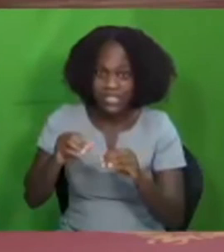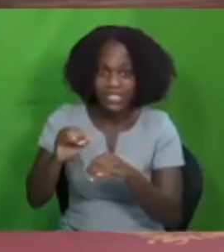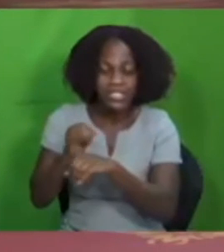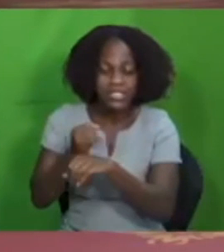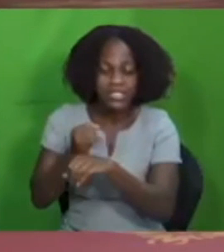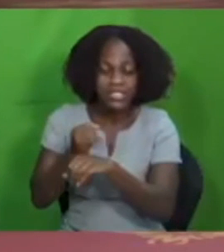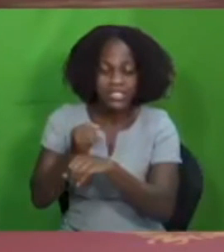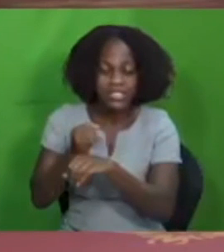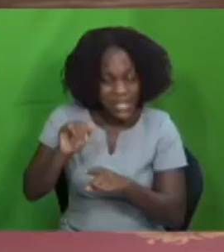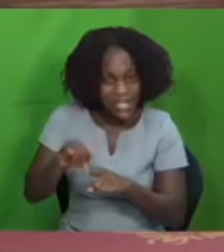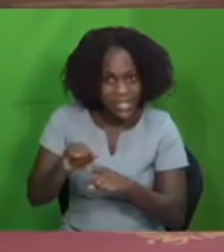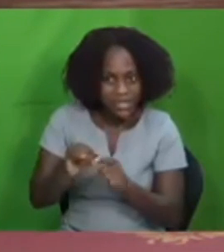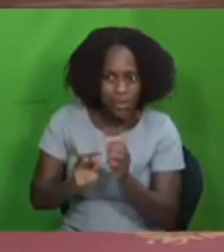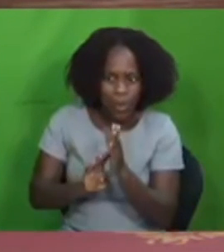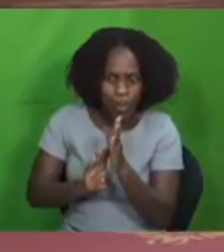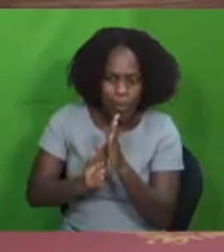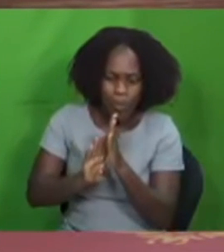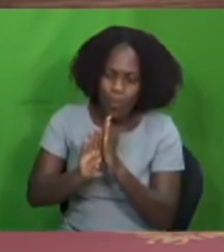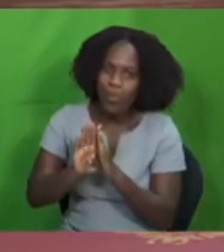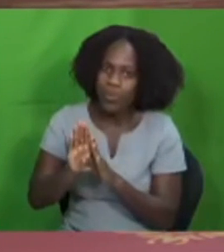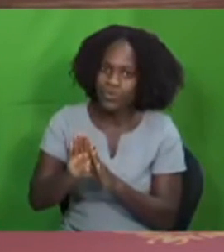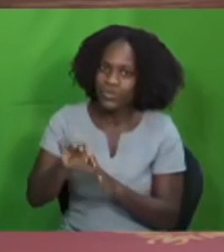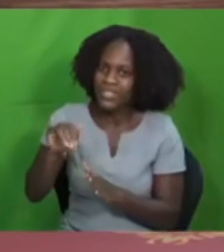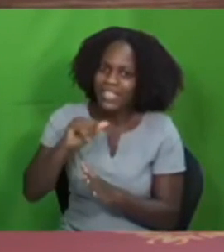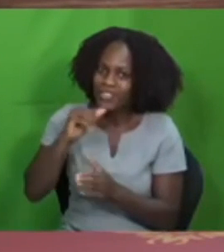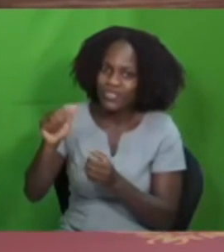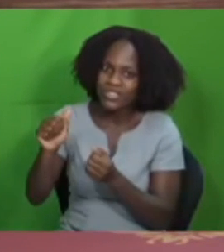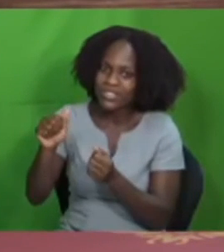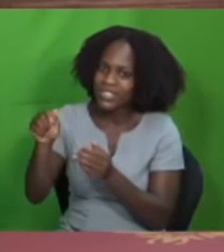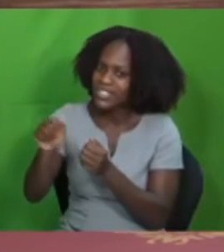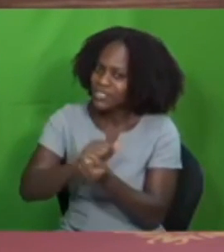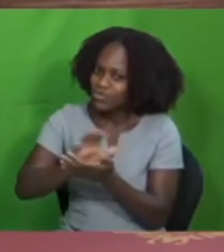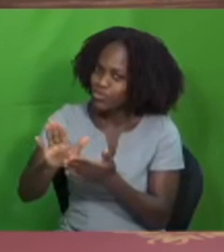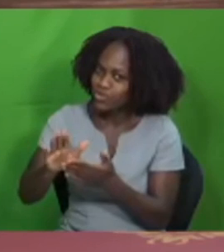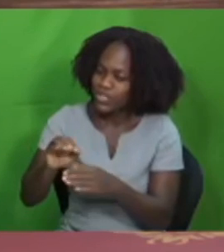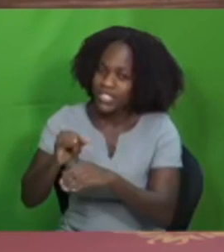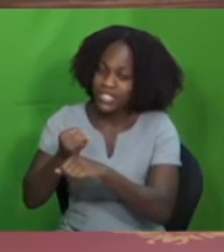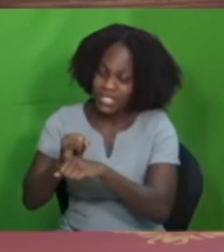has grown in bounds, and so it will not kill the industry. Mr. Speaker,